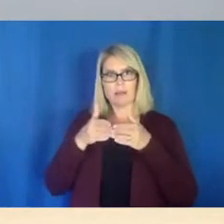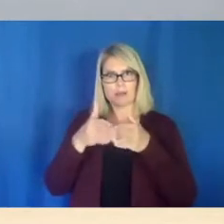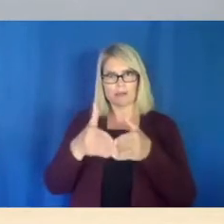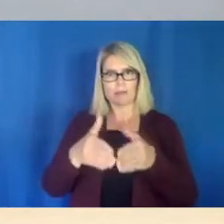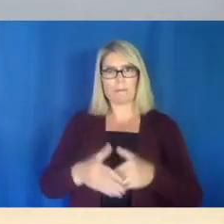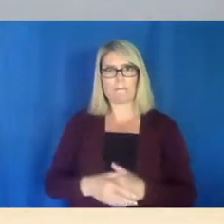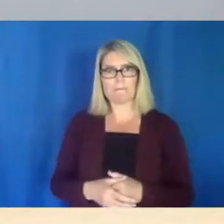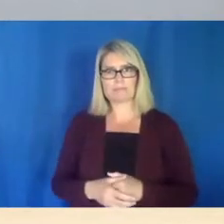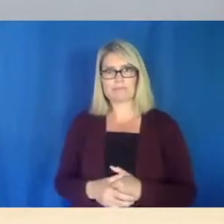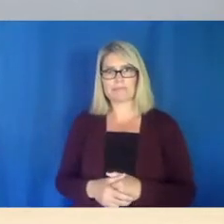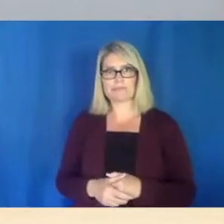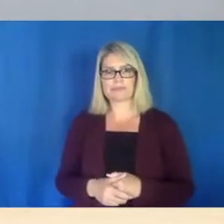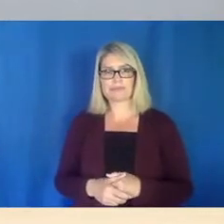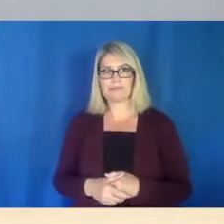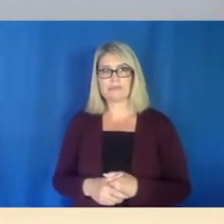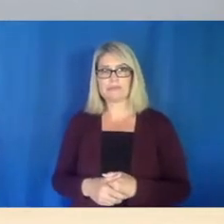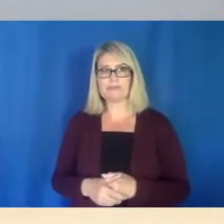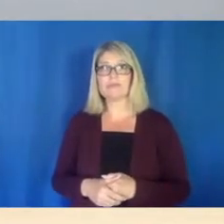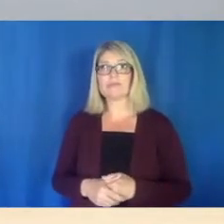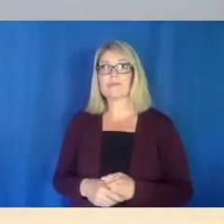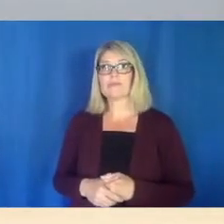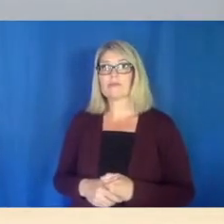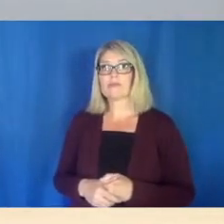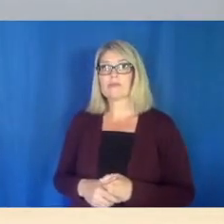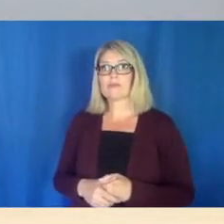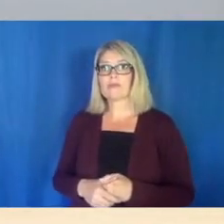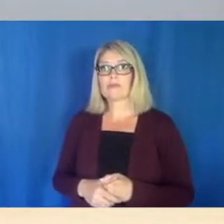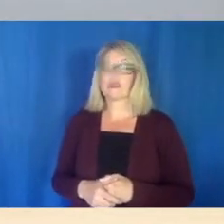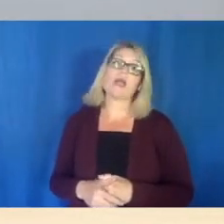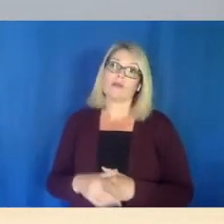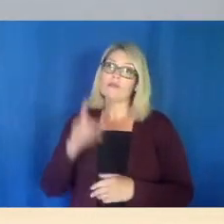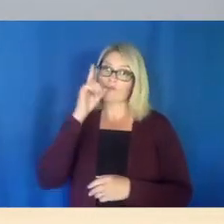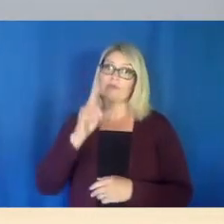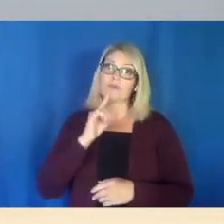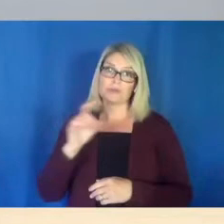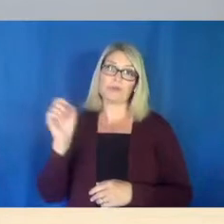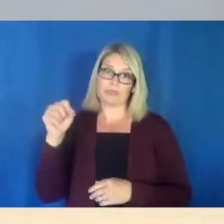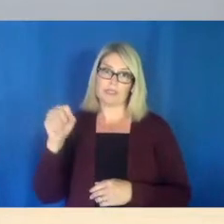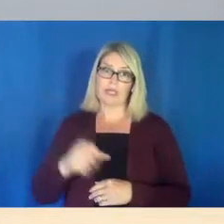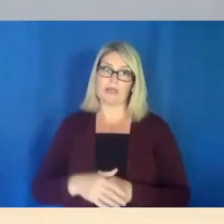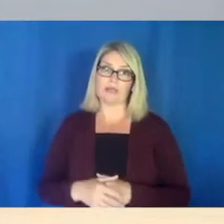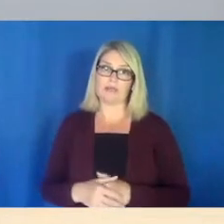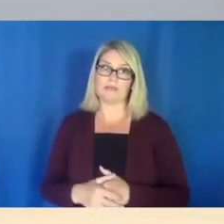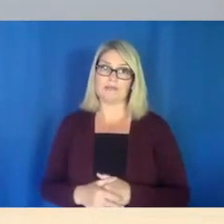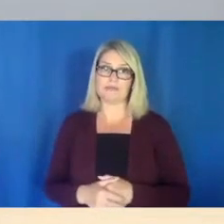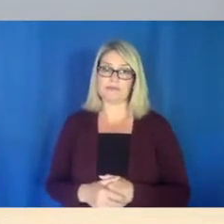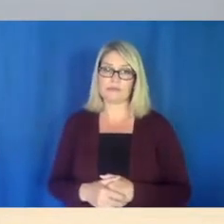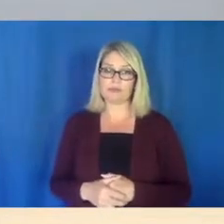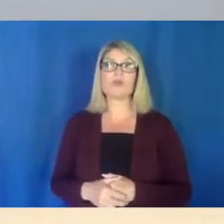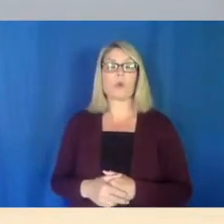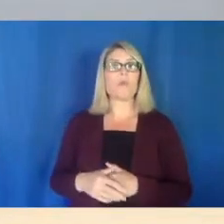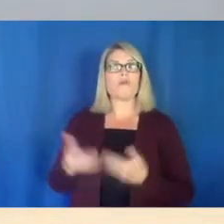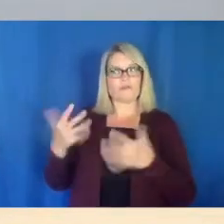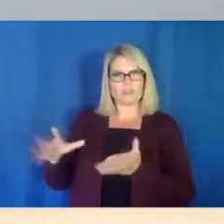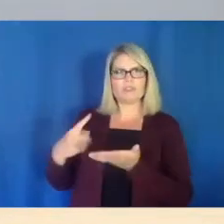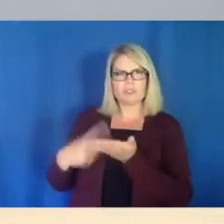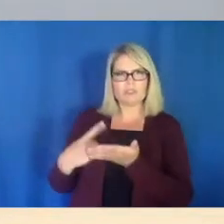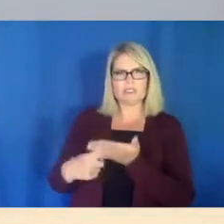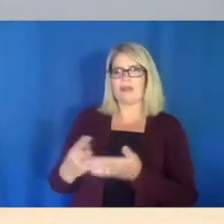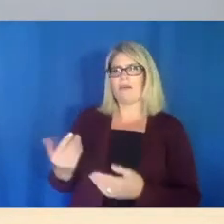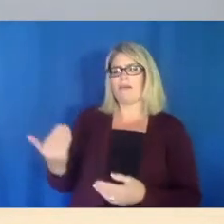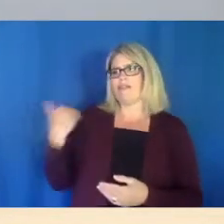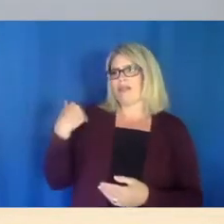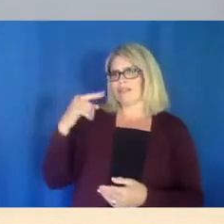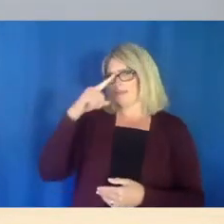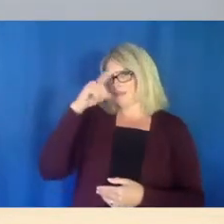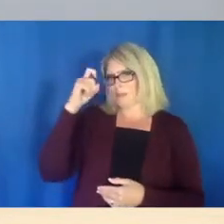Hi, Steve. Yes. So absolutely, I think there's been discussion. Last summer, there was screening